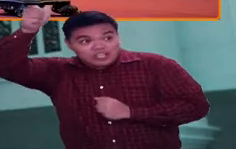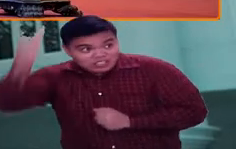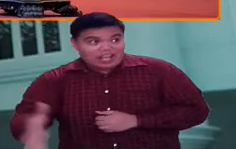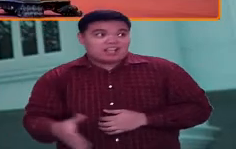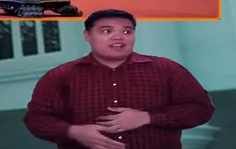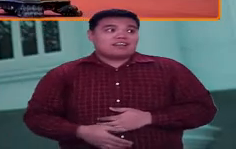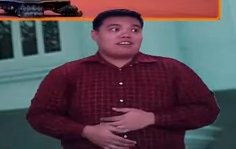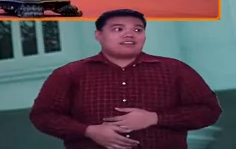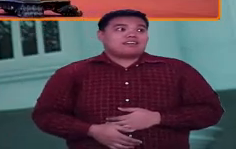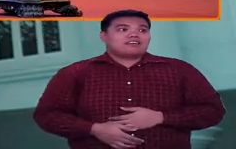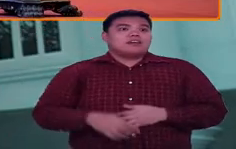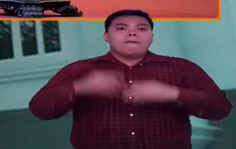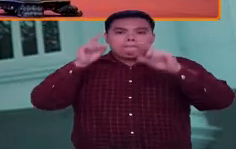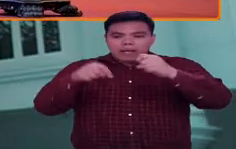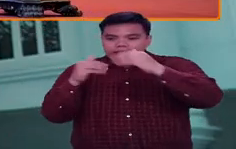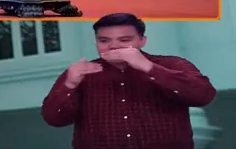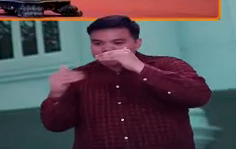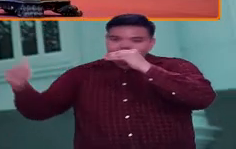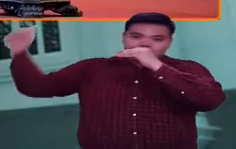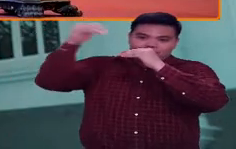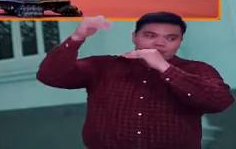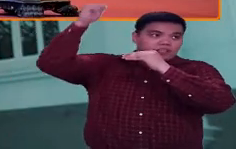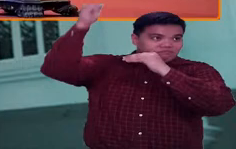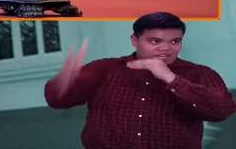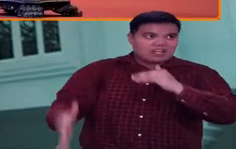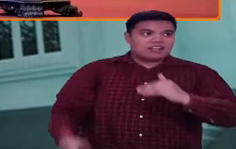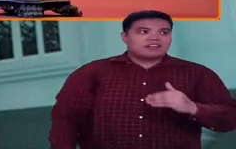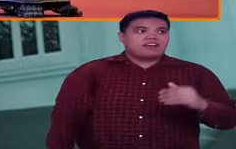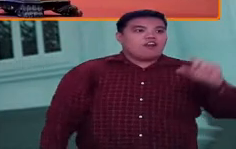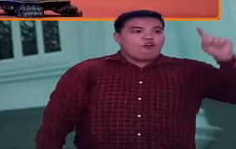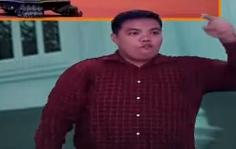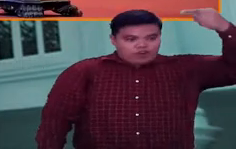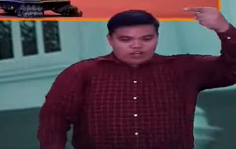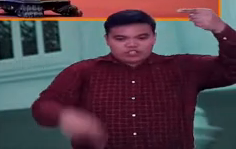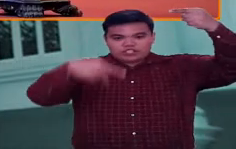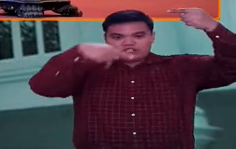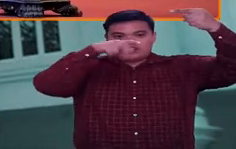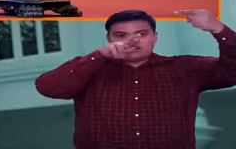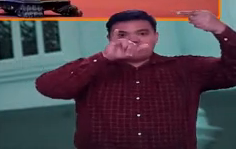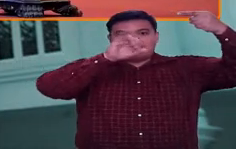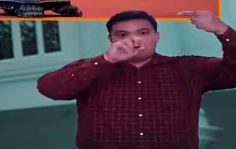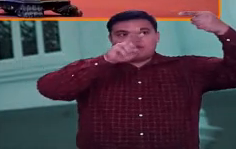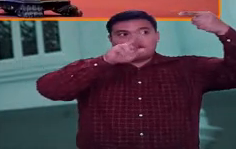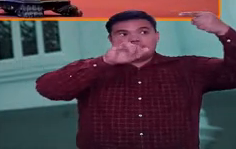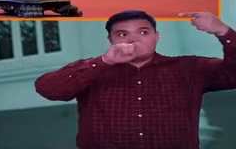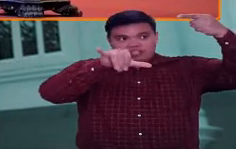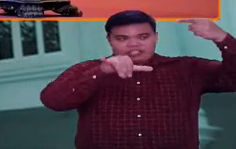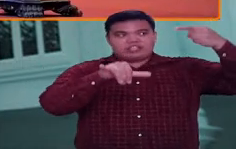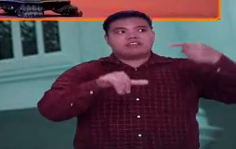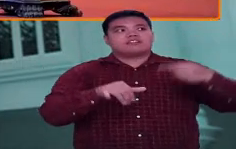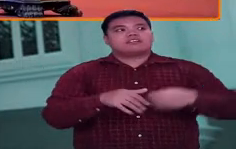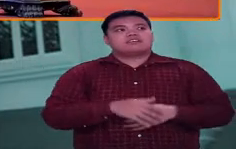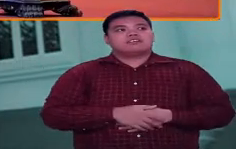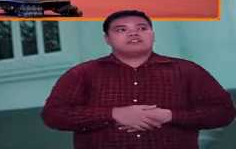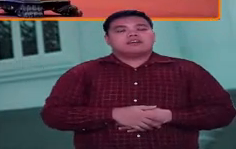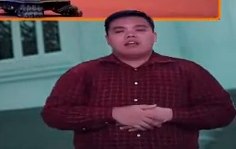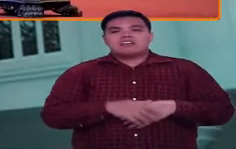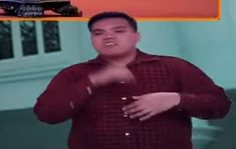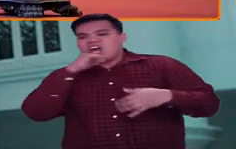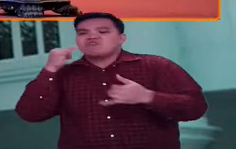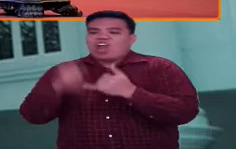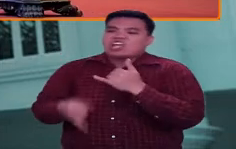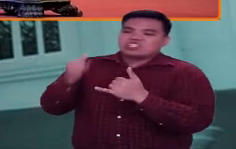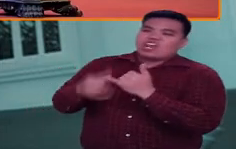Great Commission will be on the top of the priority in our lives. Amen. If we, like the Apostle Paul, become